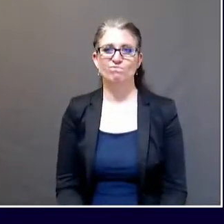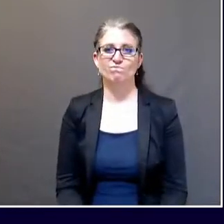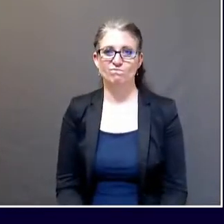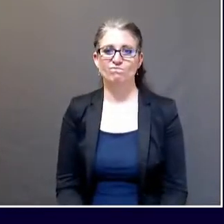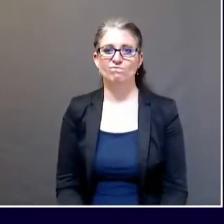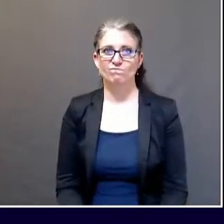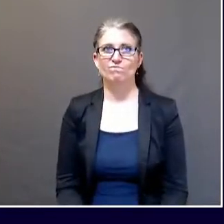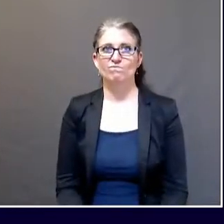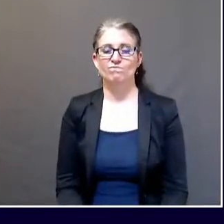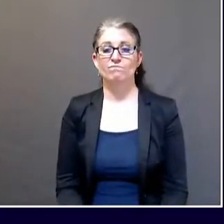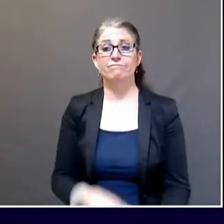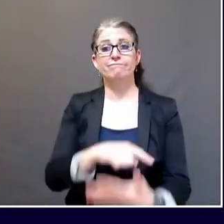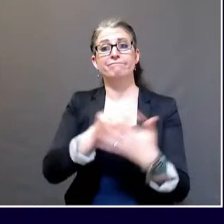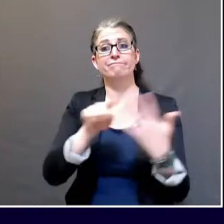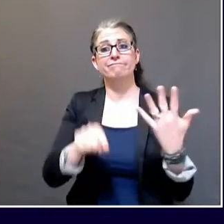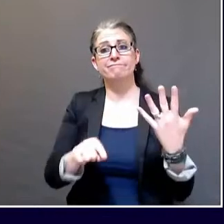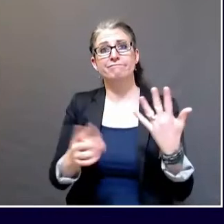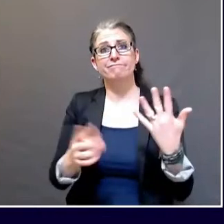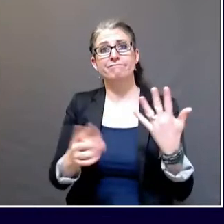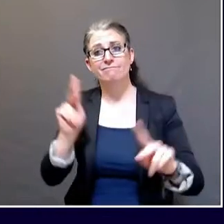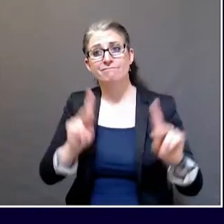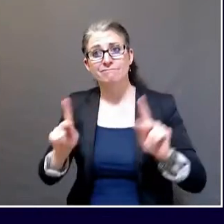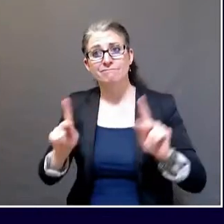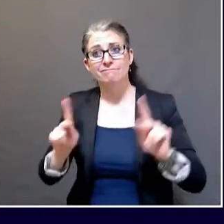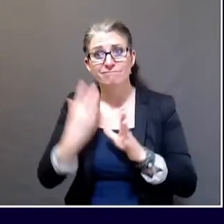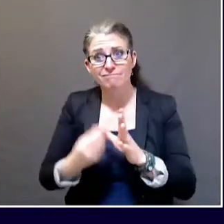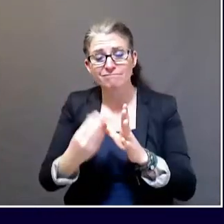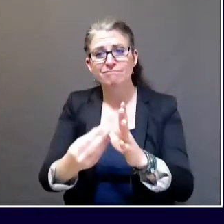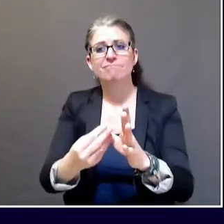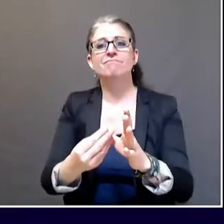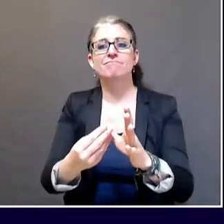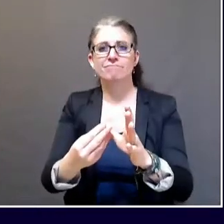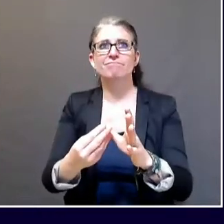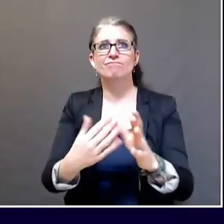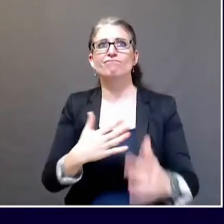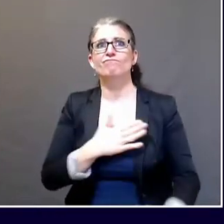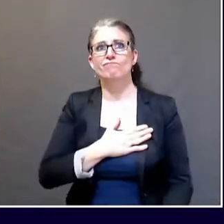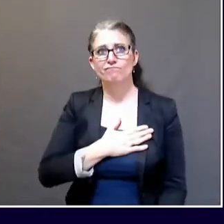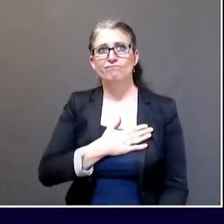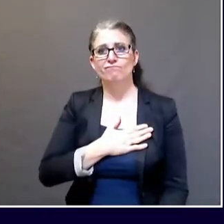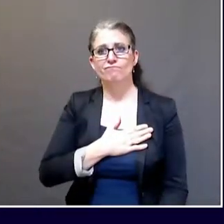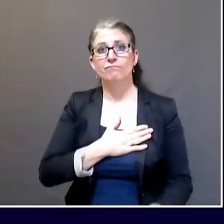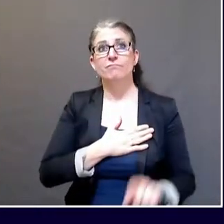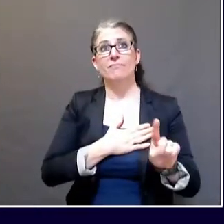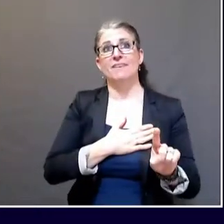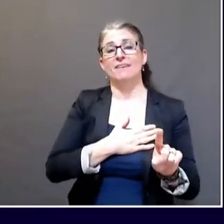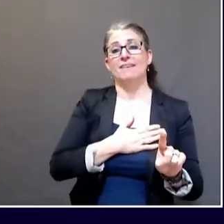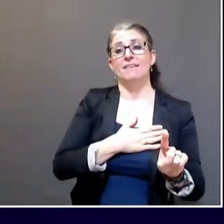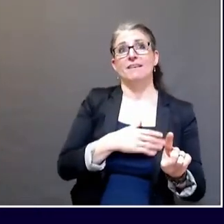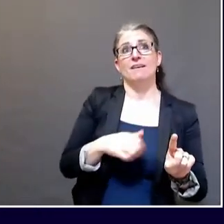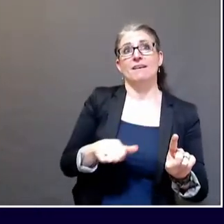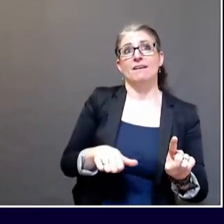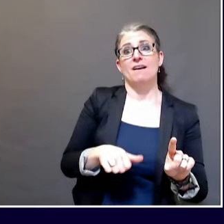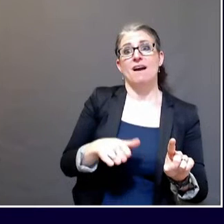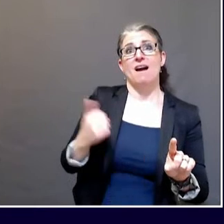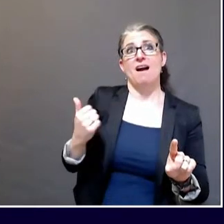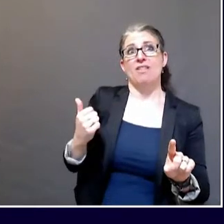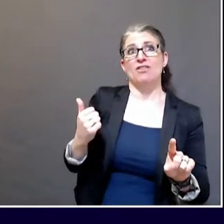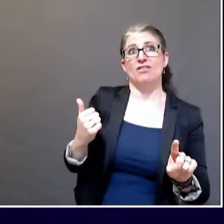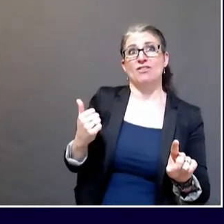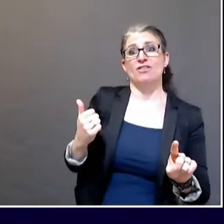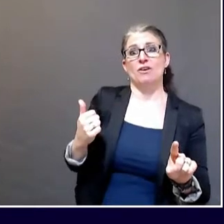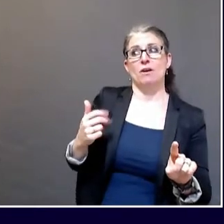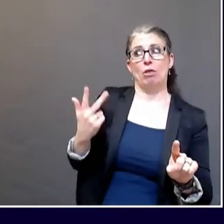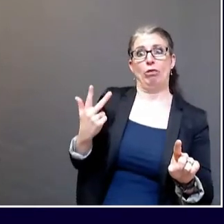addition to 3 additional deaths for which Maine CDC received reports yesterday. Those 3